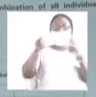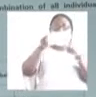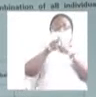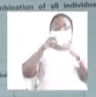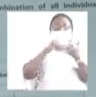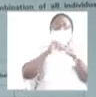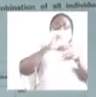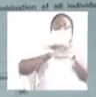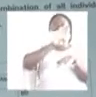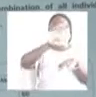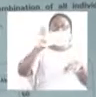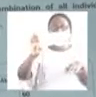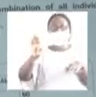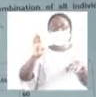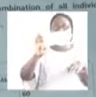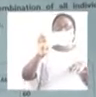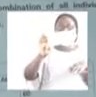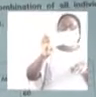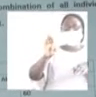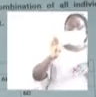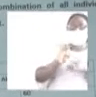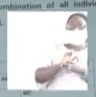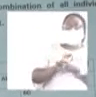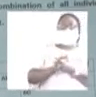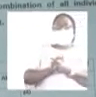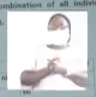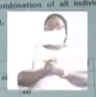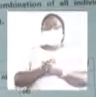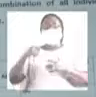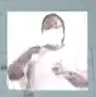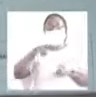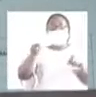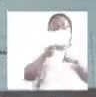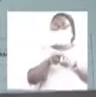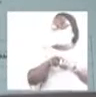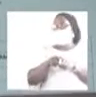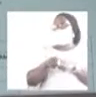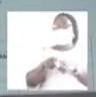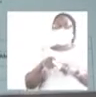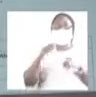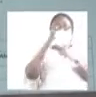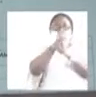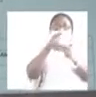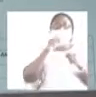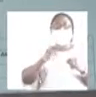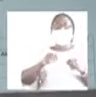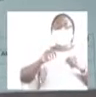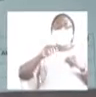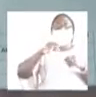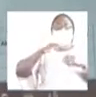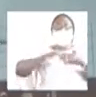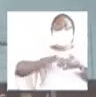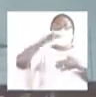is known as aggregate or total demand schedule of all consumers of